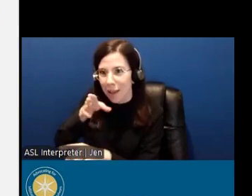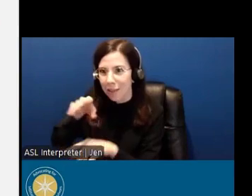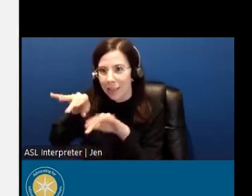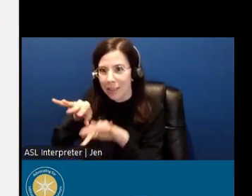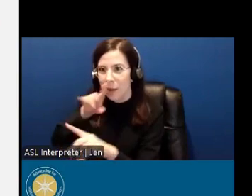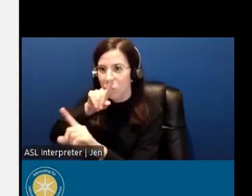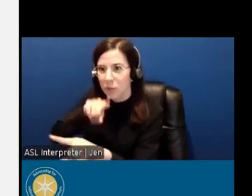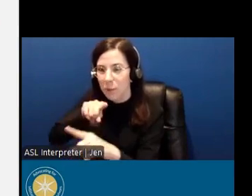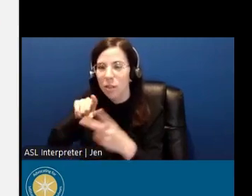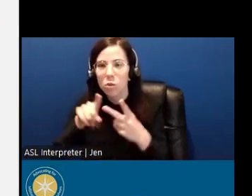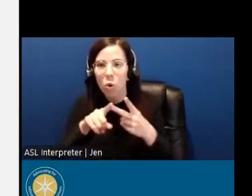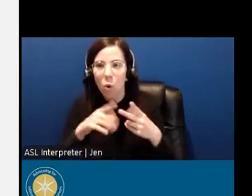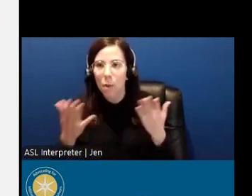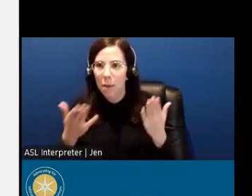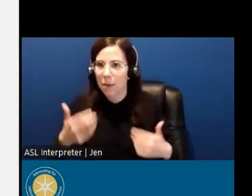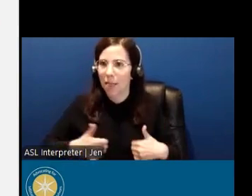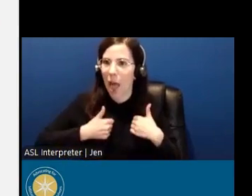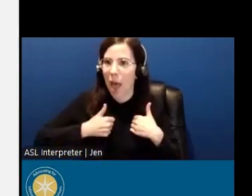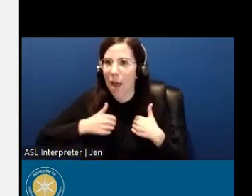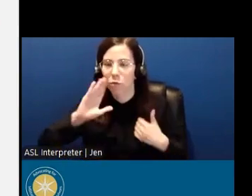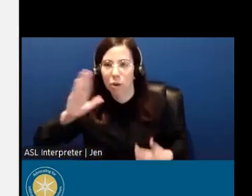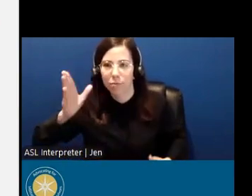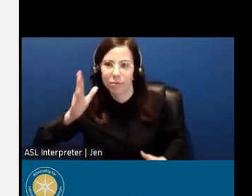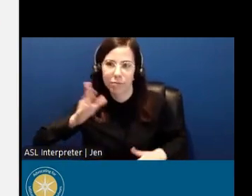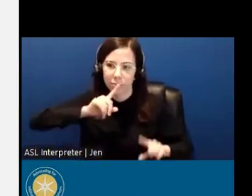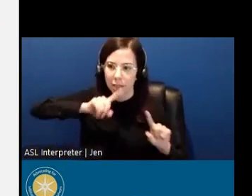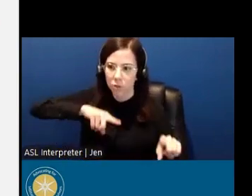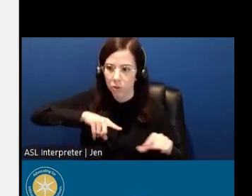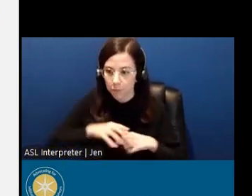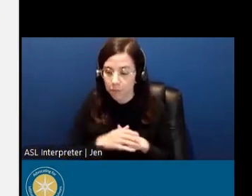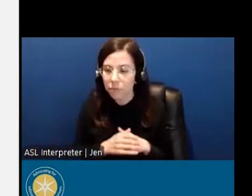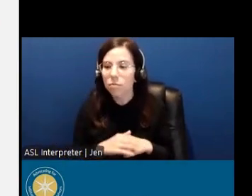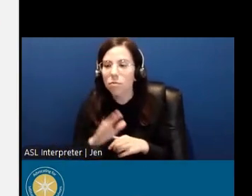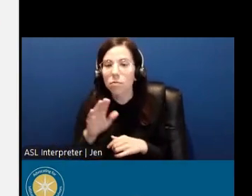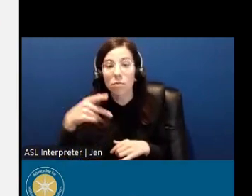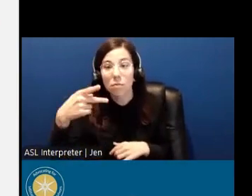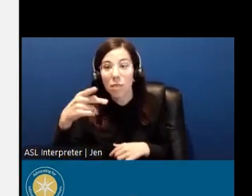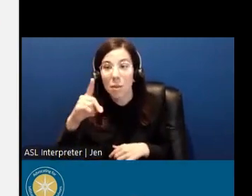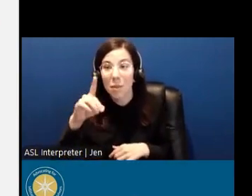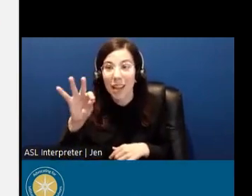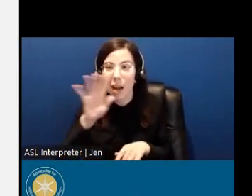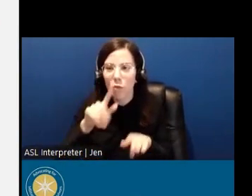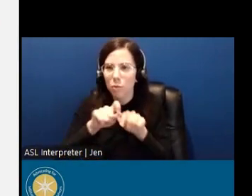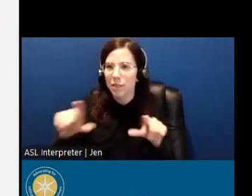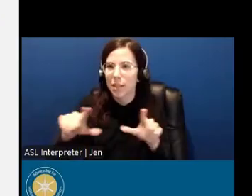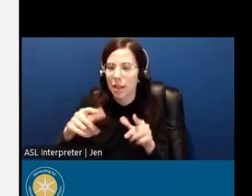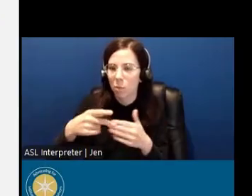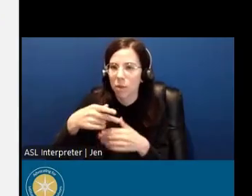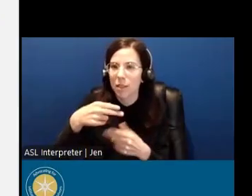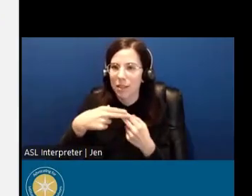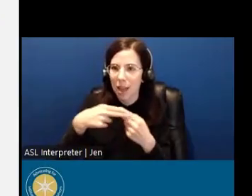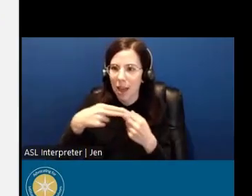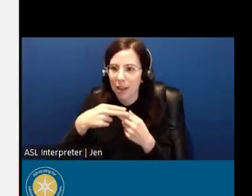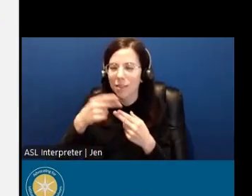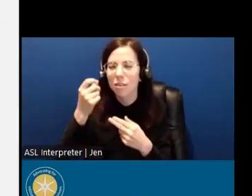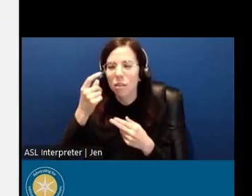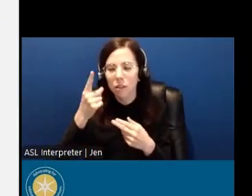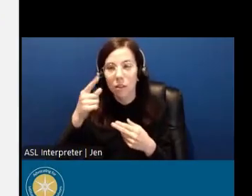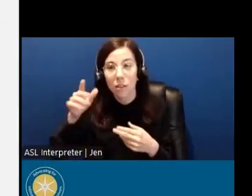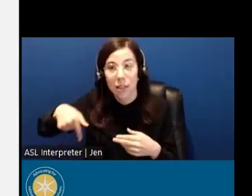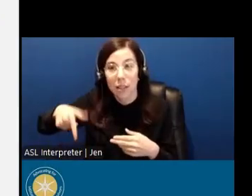Zoom. You will have access to a PDF version of the slides, and this is also a recorded